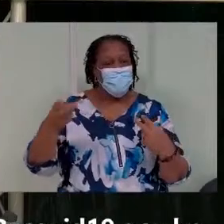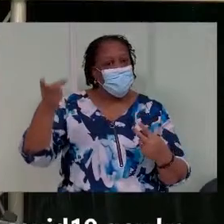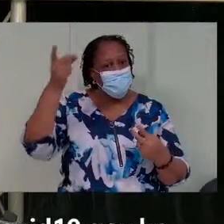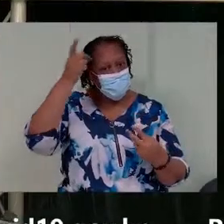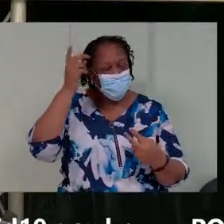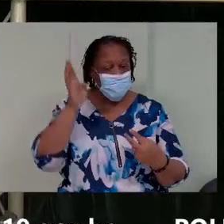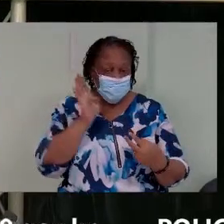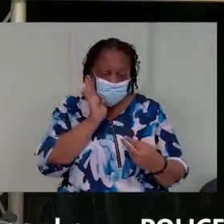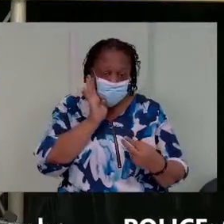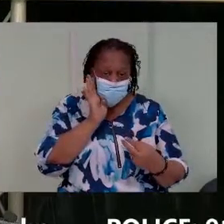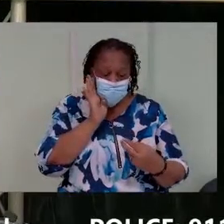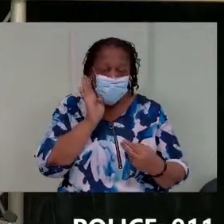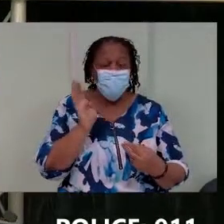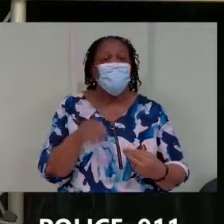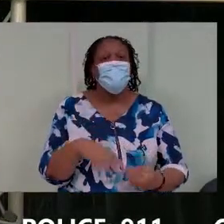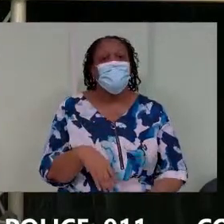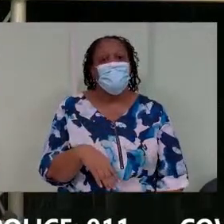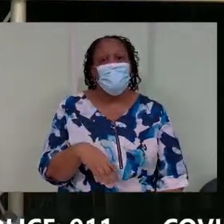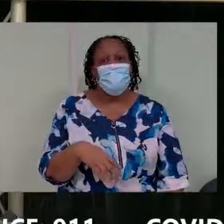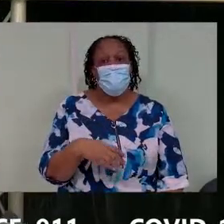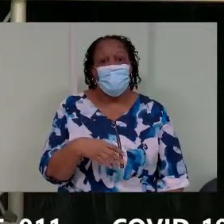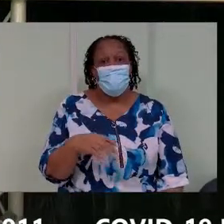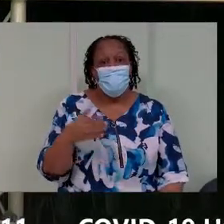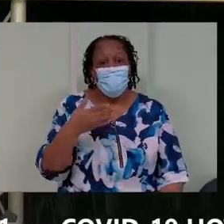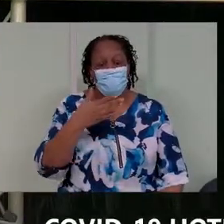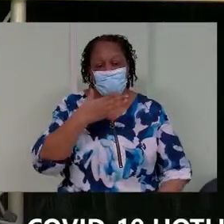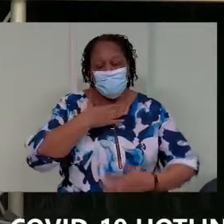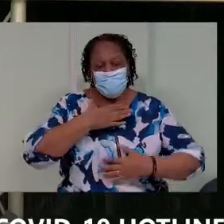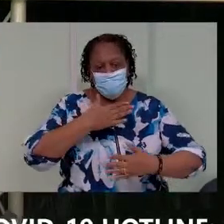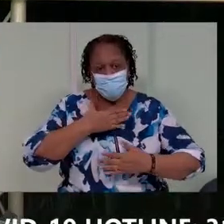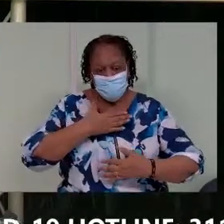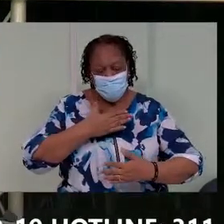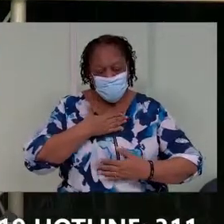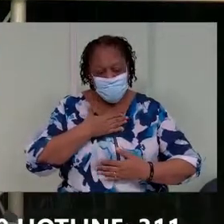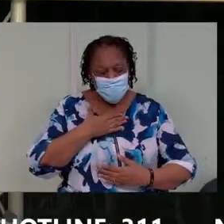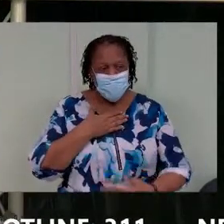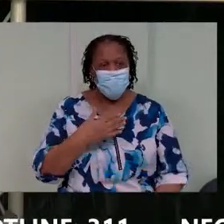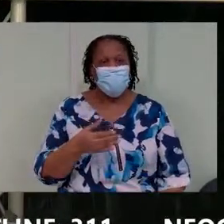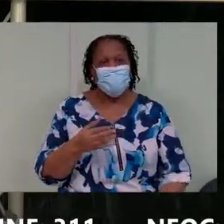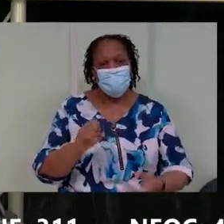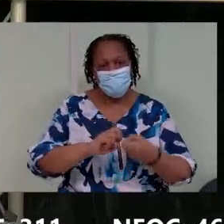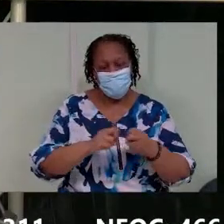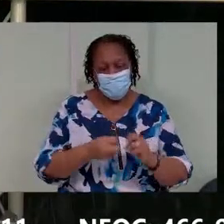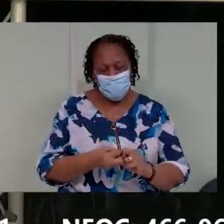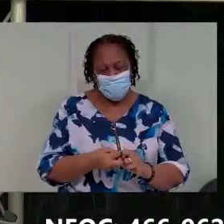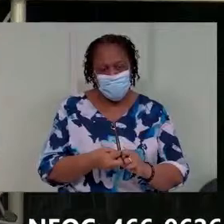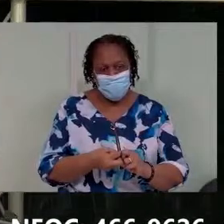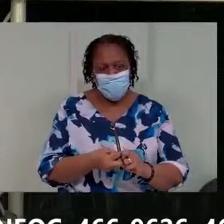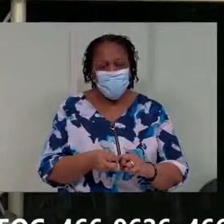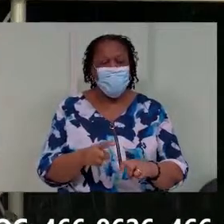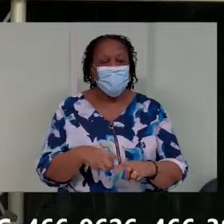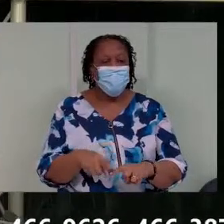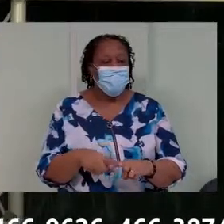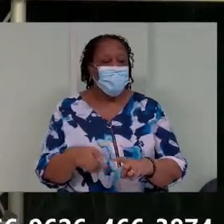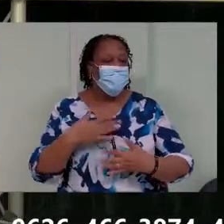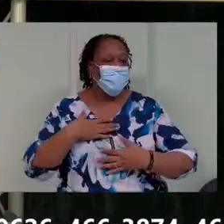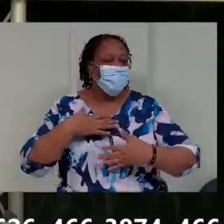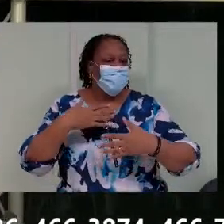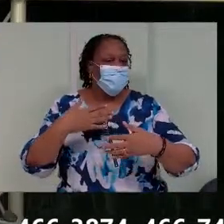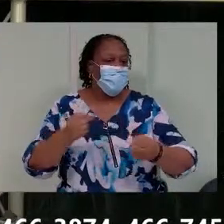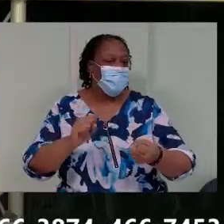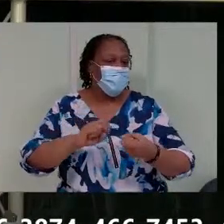impairment, dementia, asthma, chronic obstructive lung disease, or other similar health